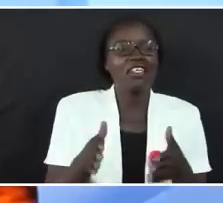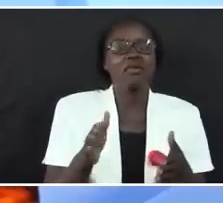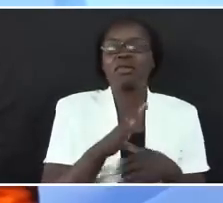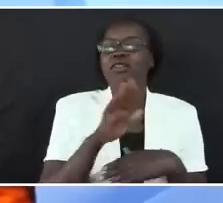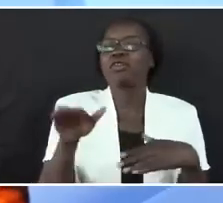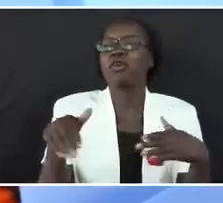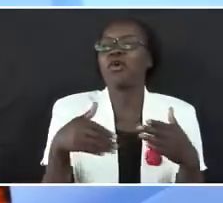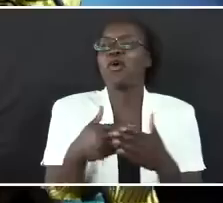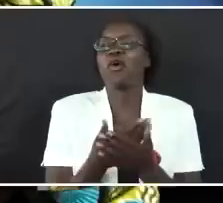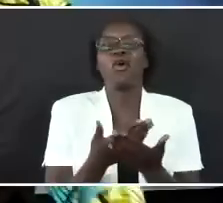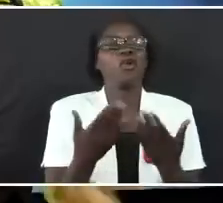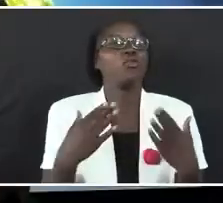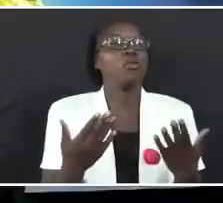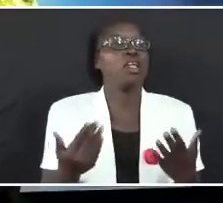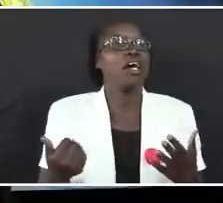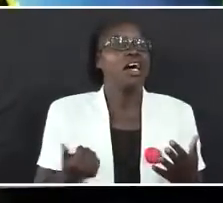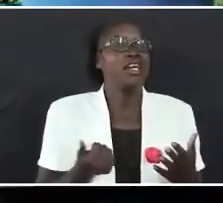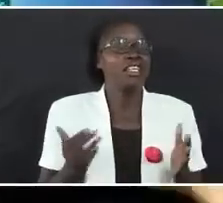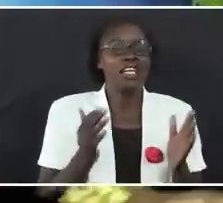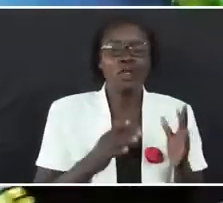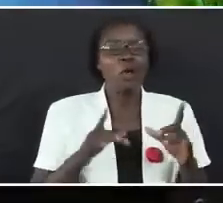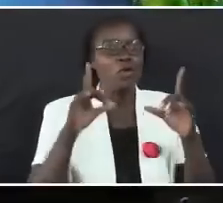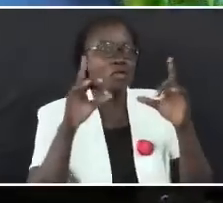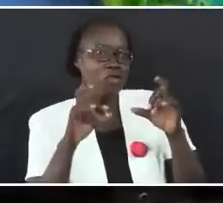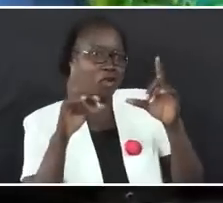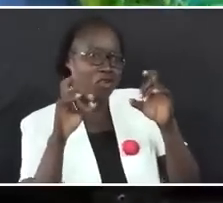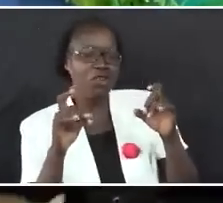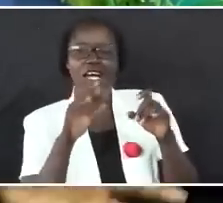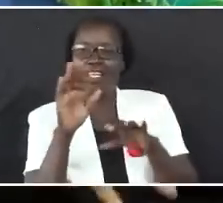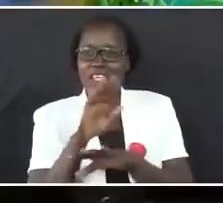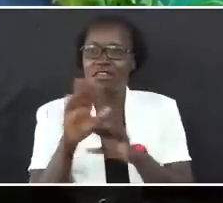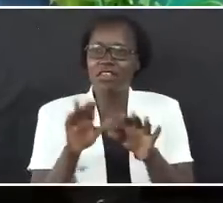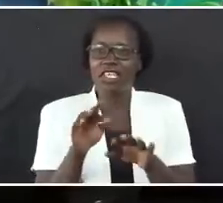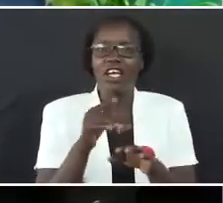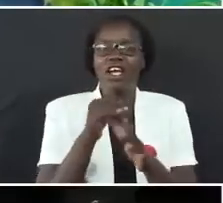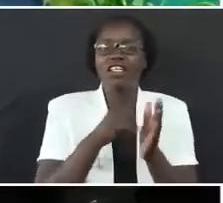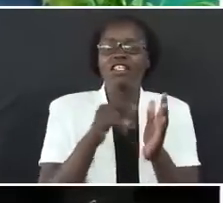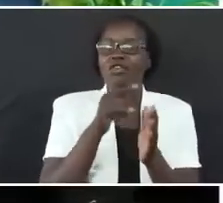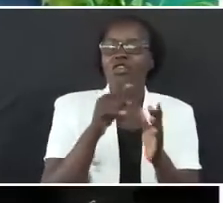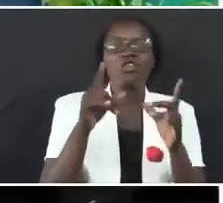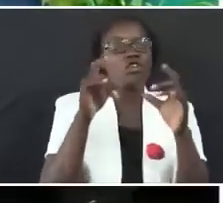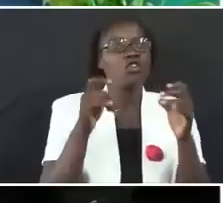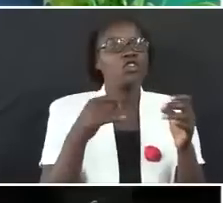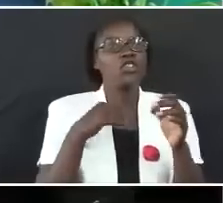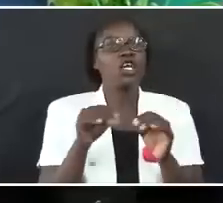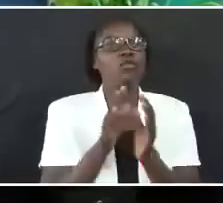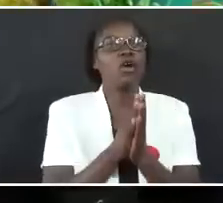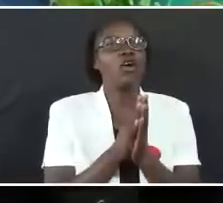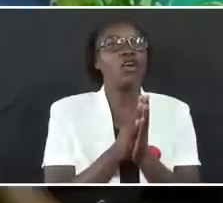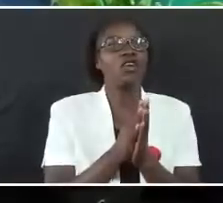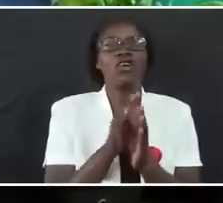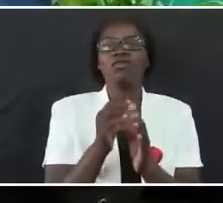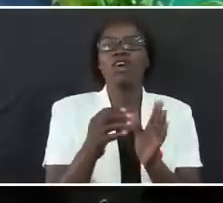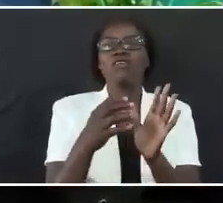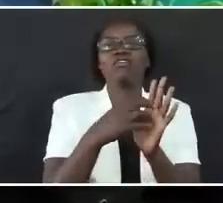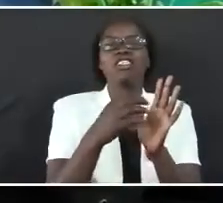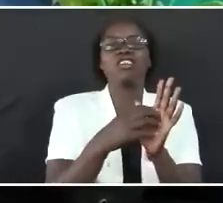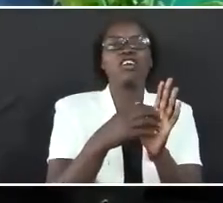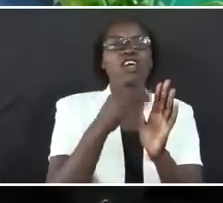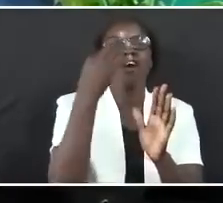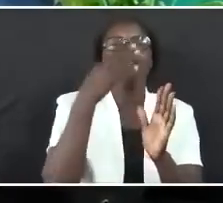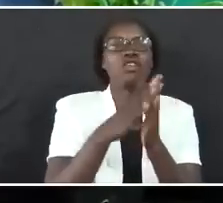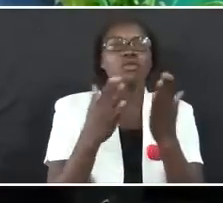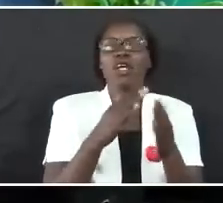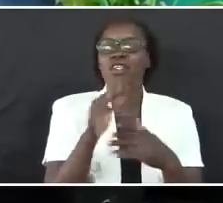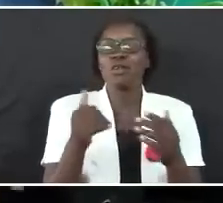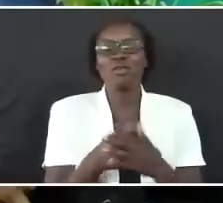everyone. And the guy has to organize photo men and all that just for you to have some photos to come and put on your status and on Facebook. And